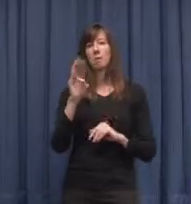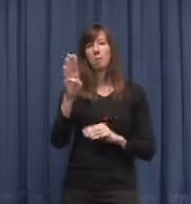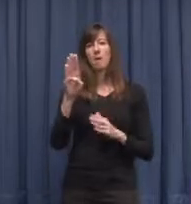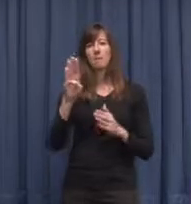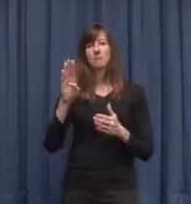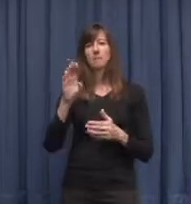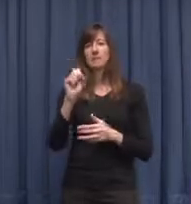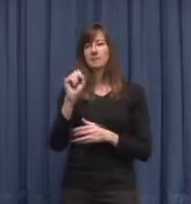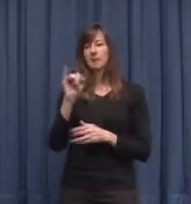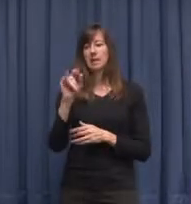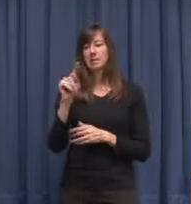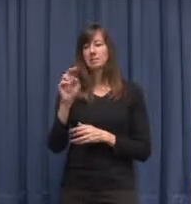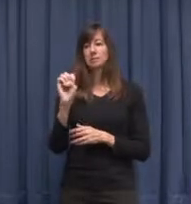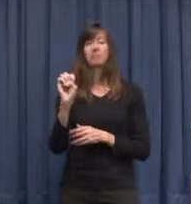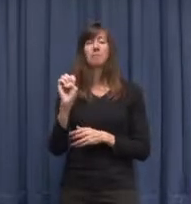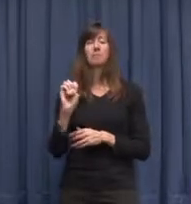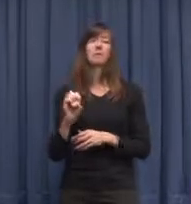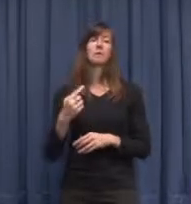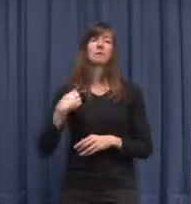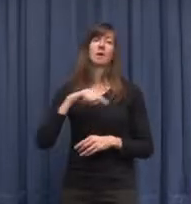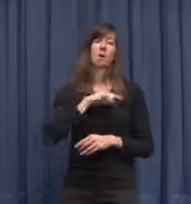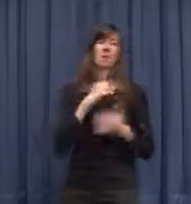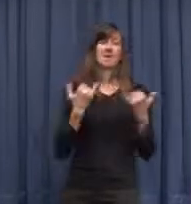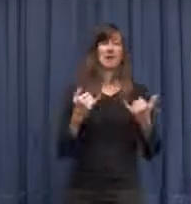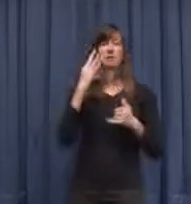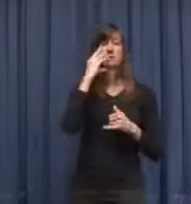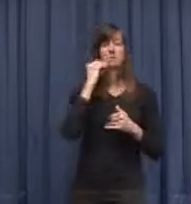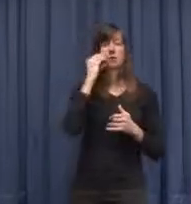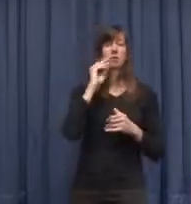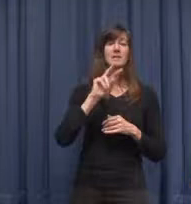the state has put out this 3-phased